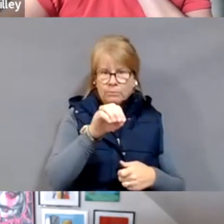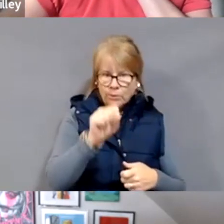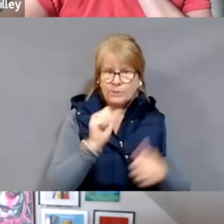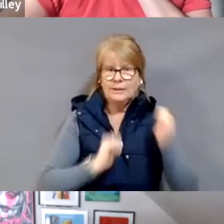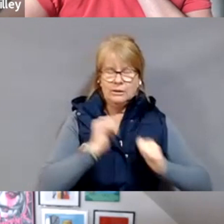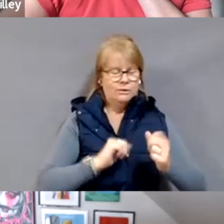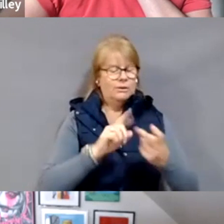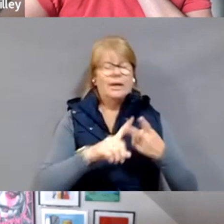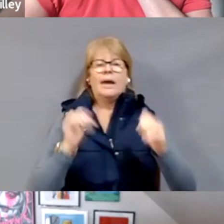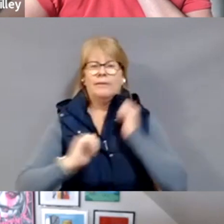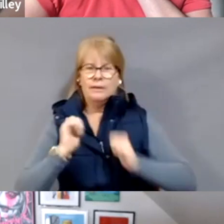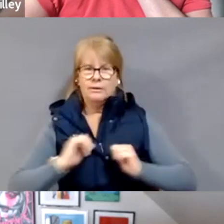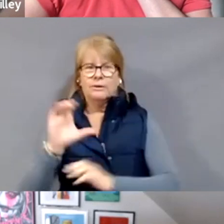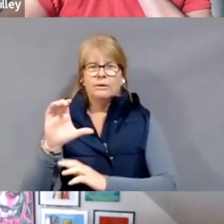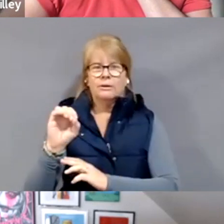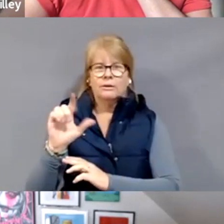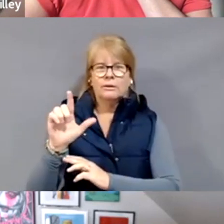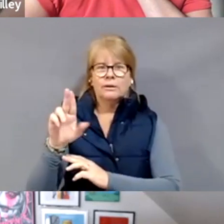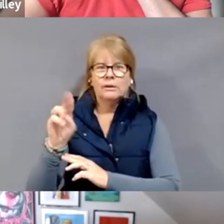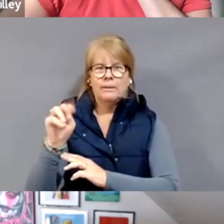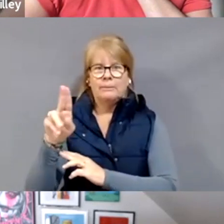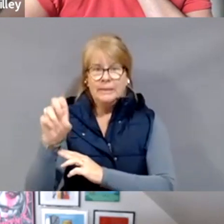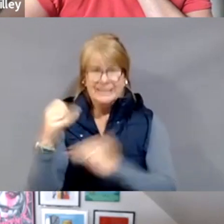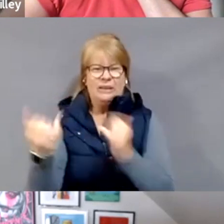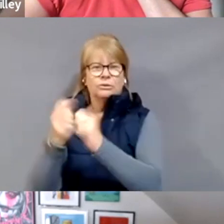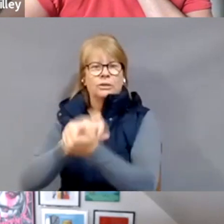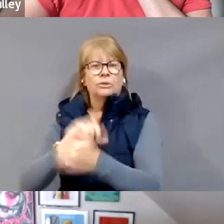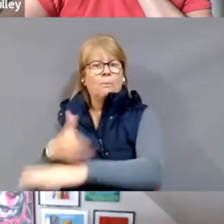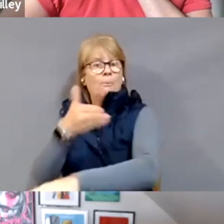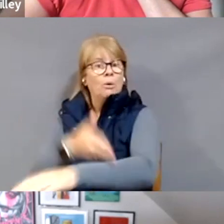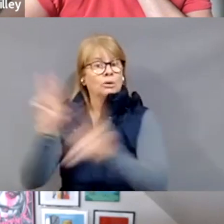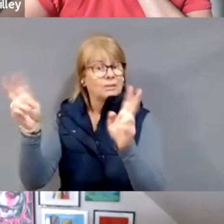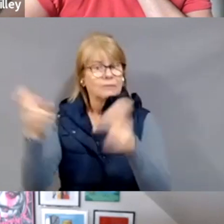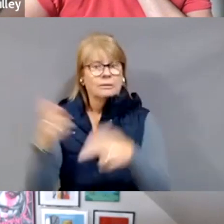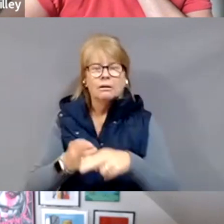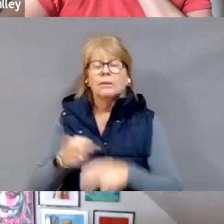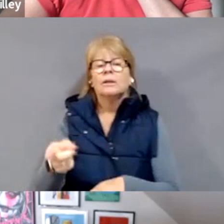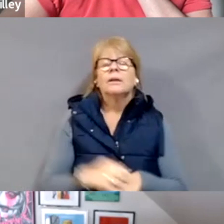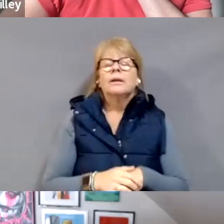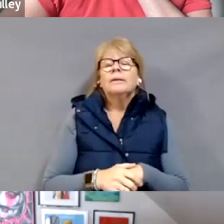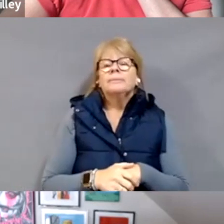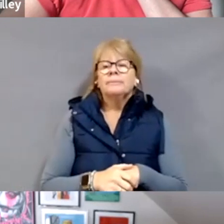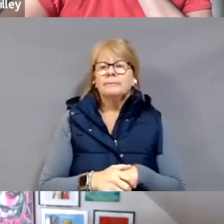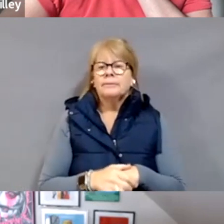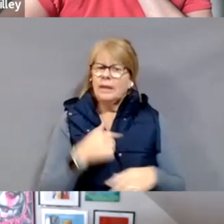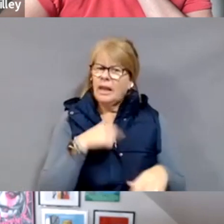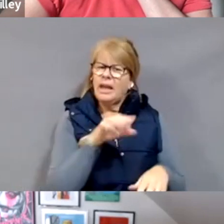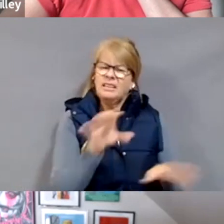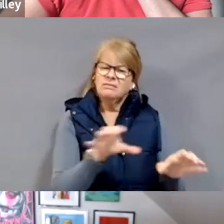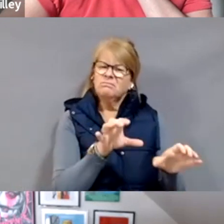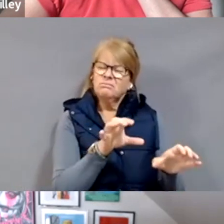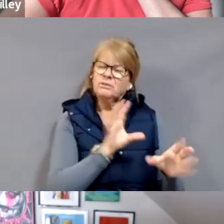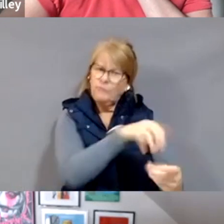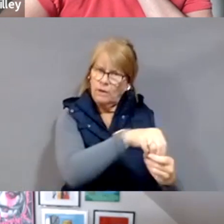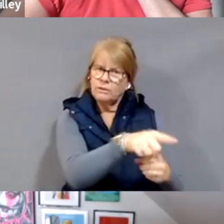at the time. We've changed the name to Common Boots, and we ran the Poor Alex Theatre. And I did that for a long